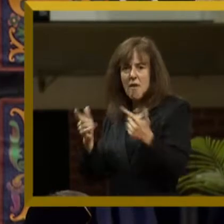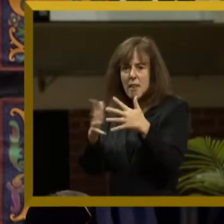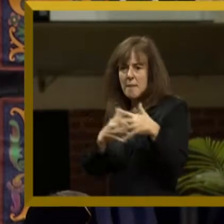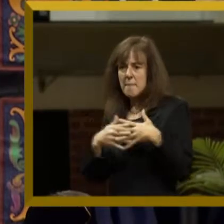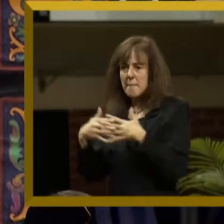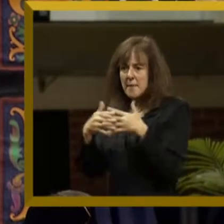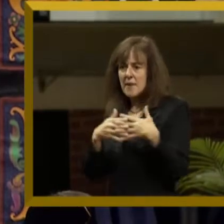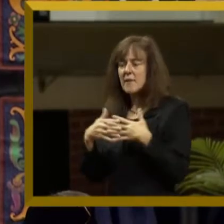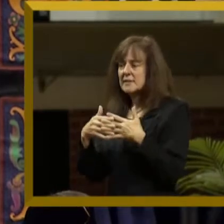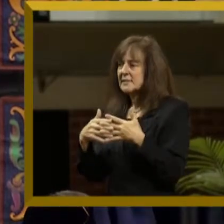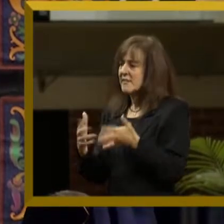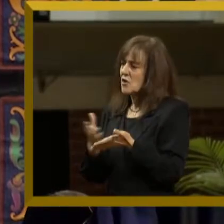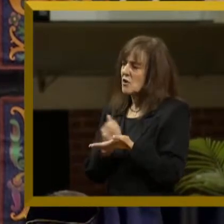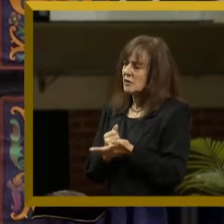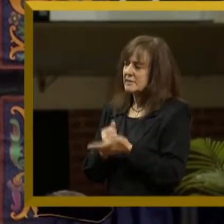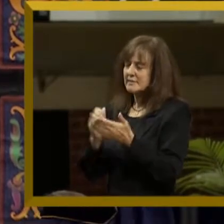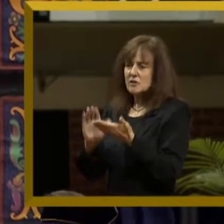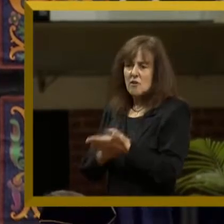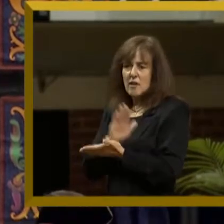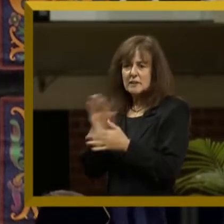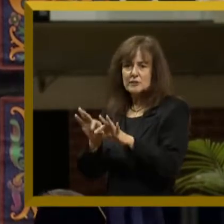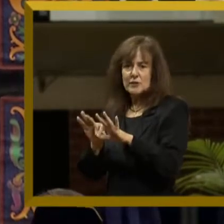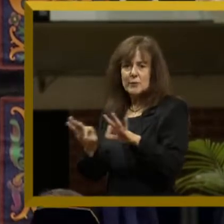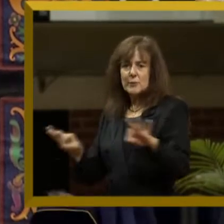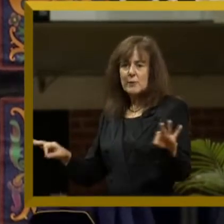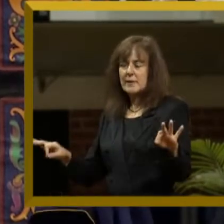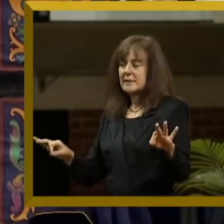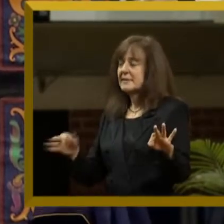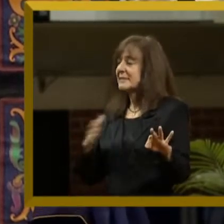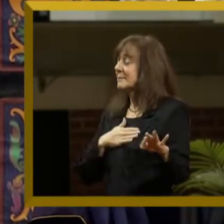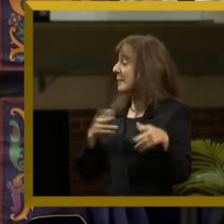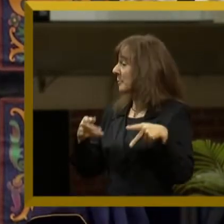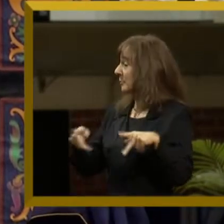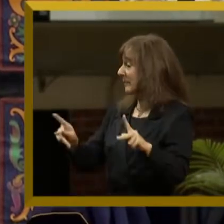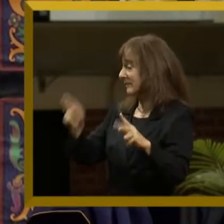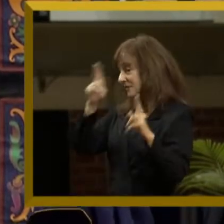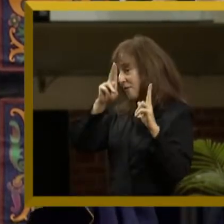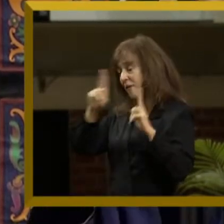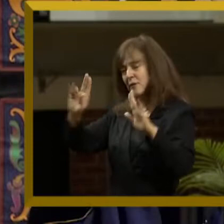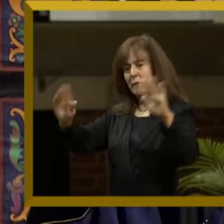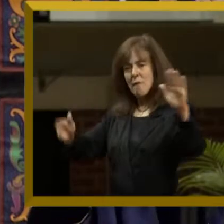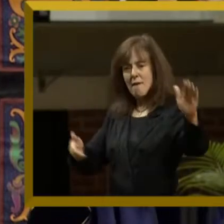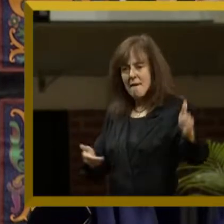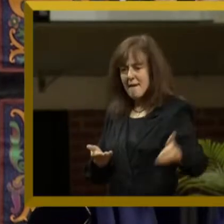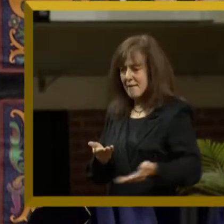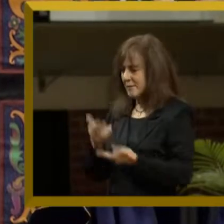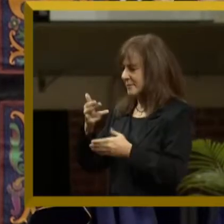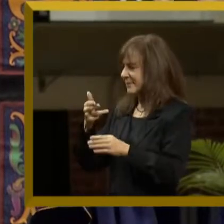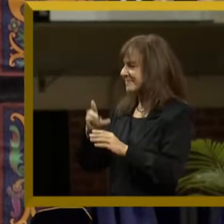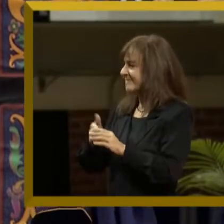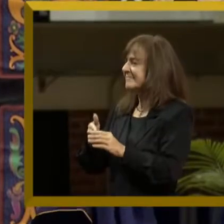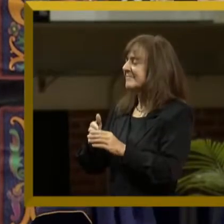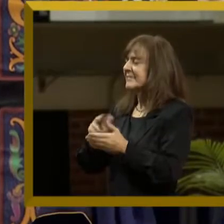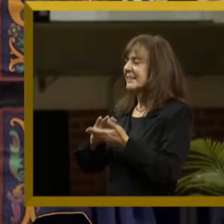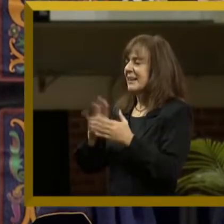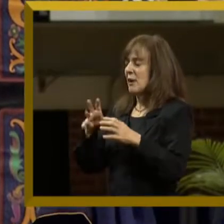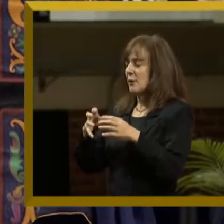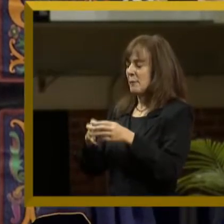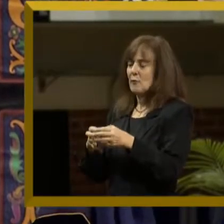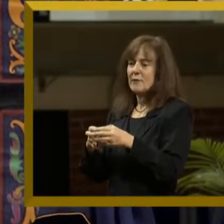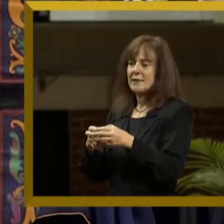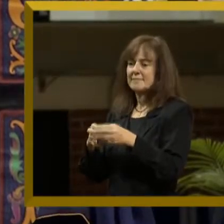earned a college degree. It's my distinct privilege and honor to welcome you to that community of scholars. Well